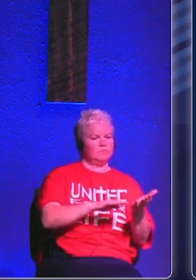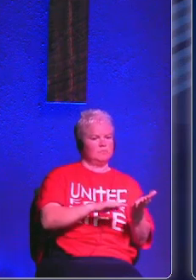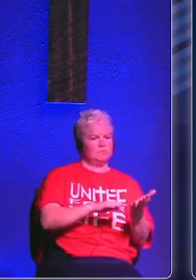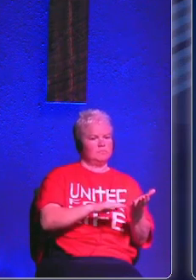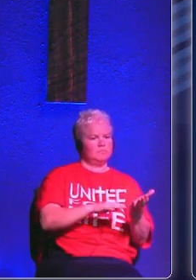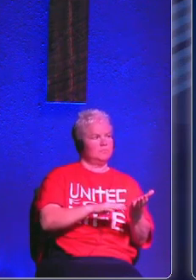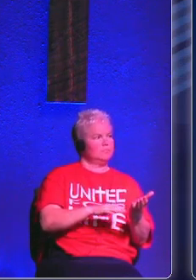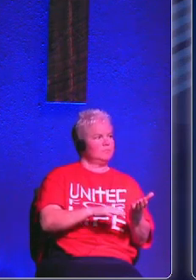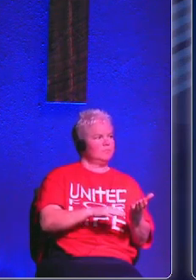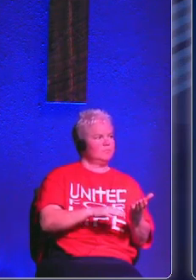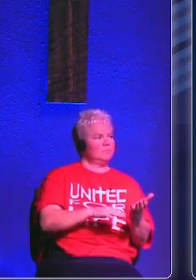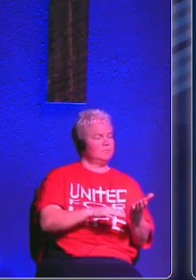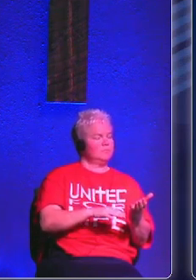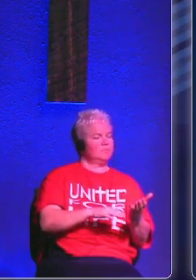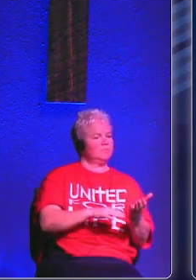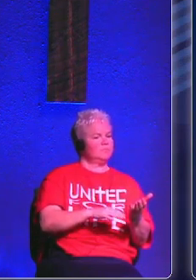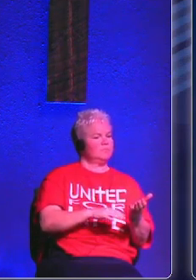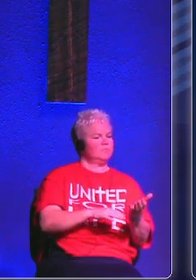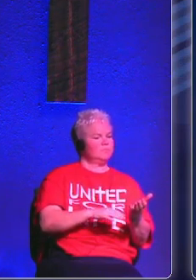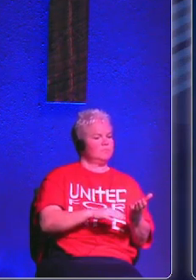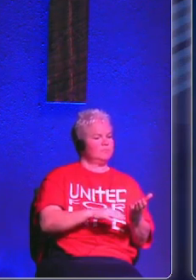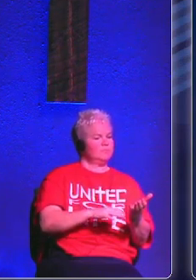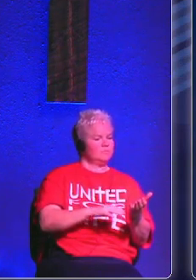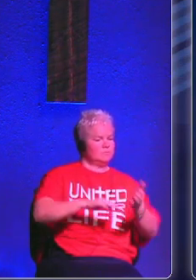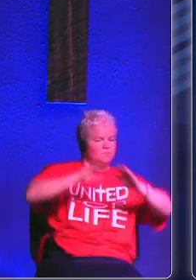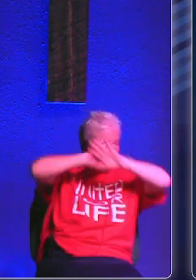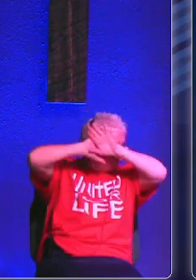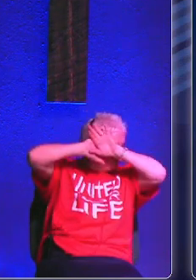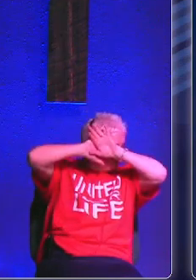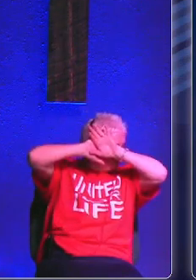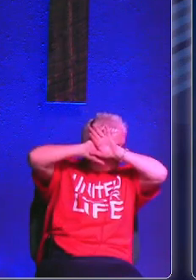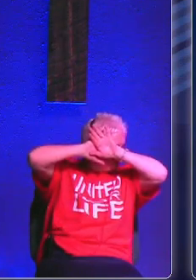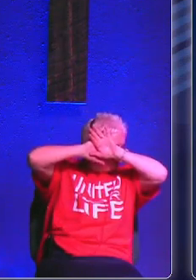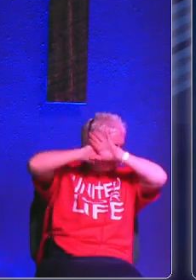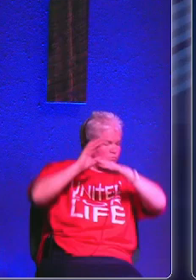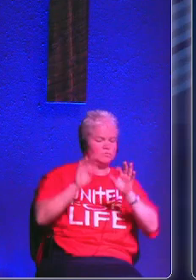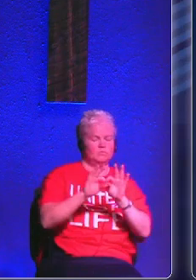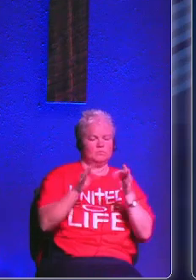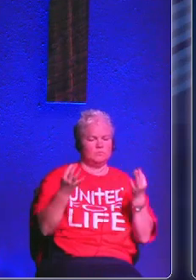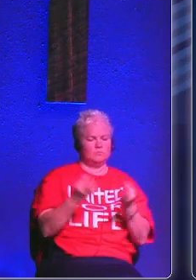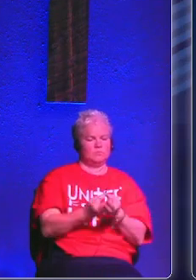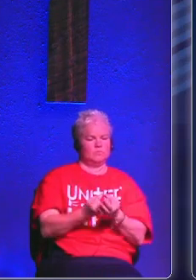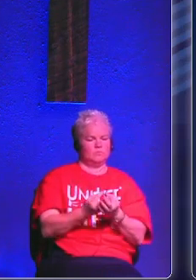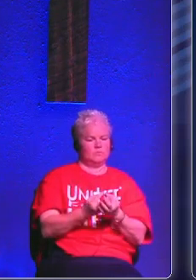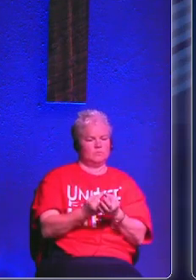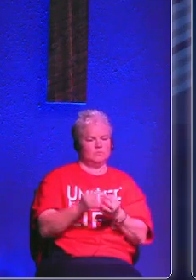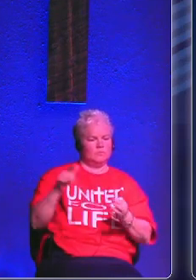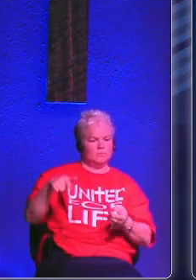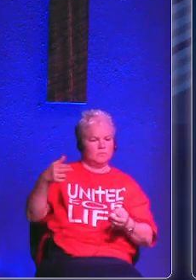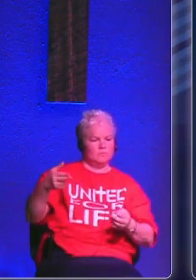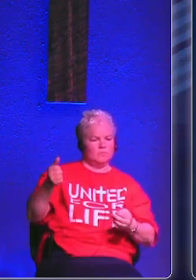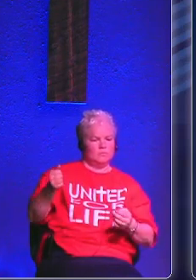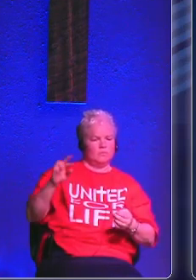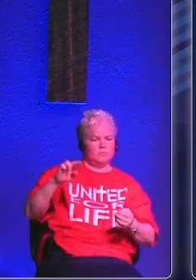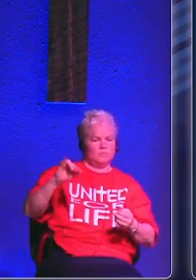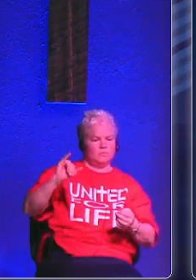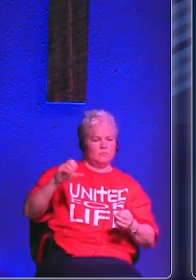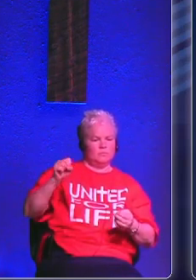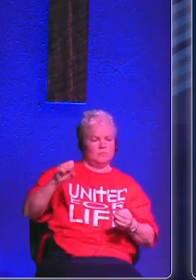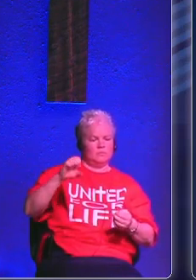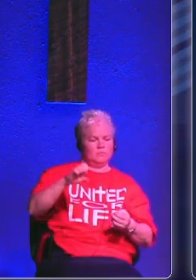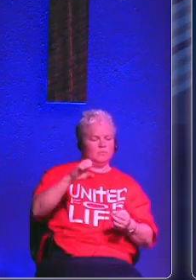that none of us will ever die. He was rejected by everyone from his family to the Pharisees to